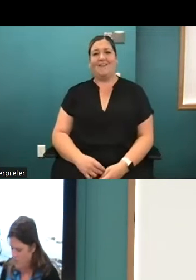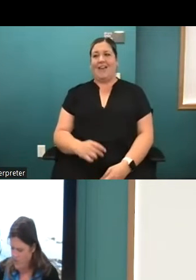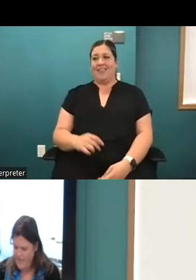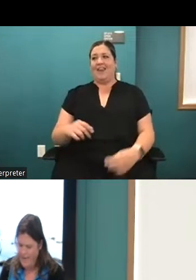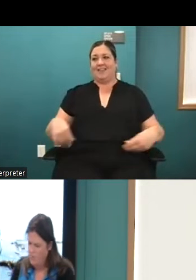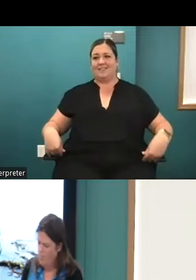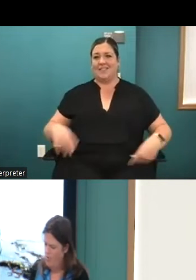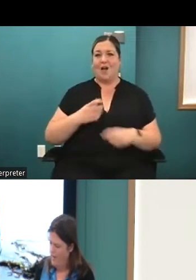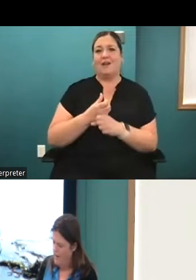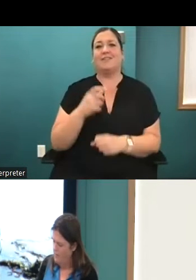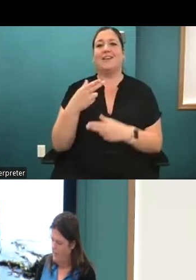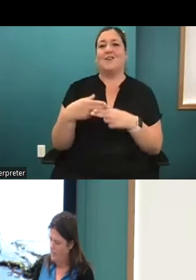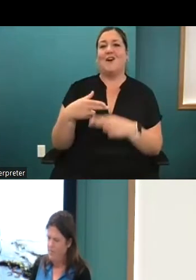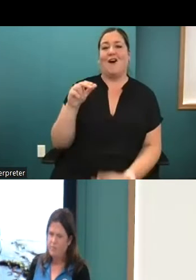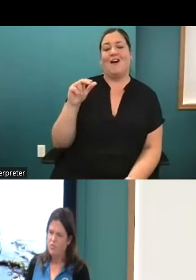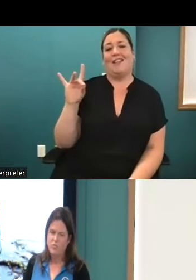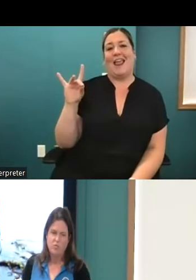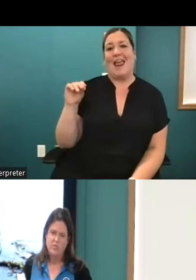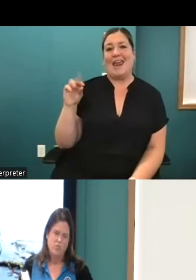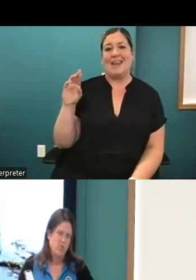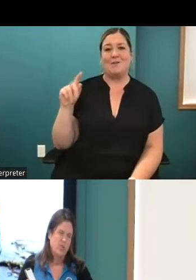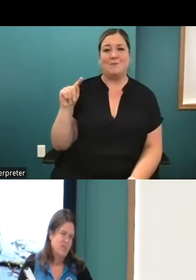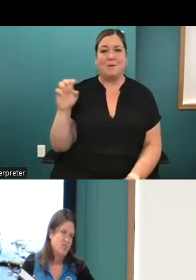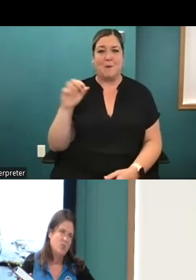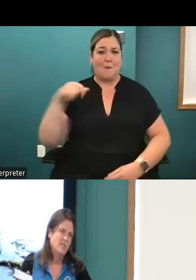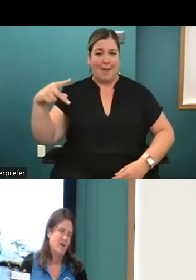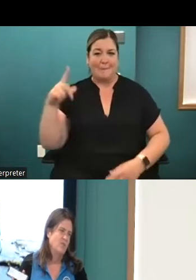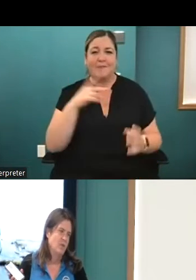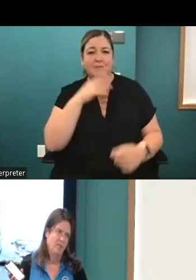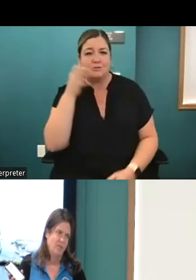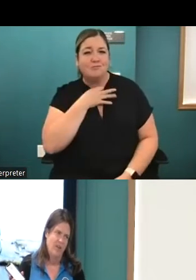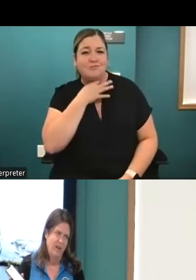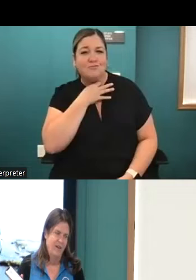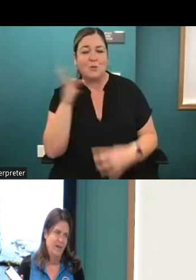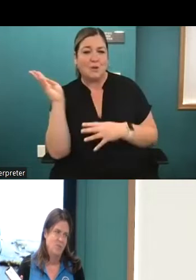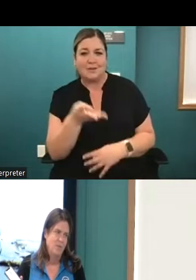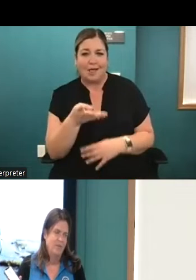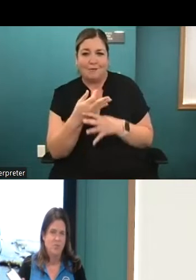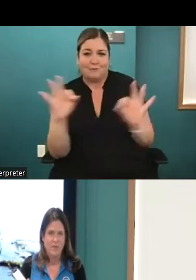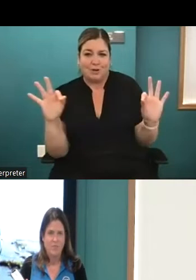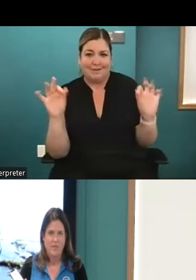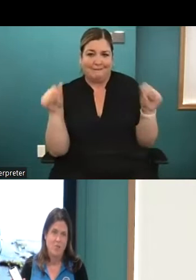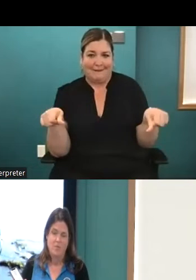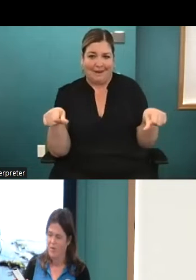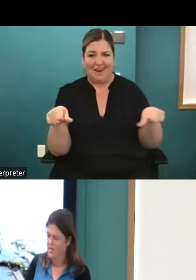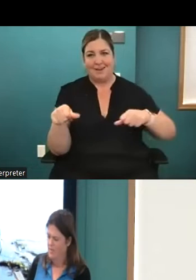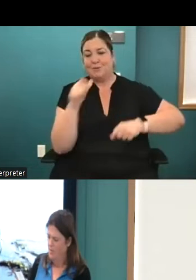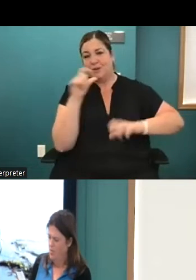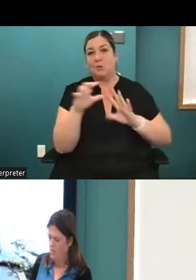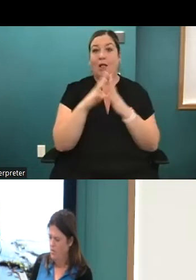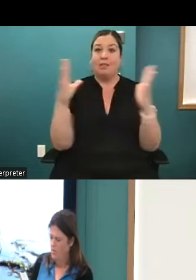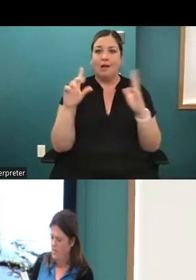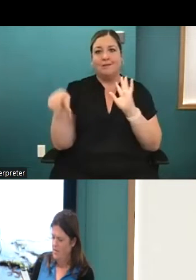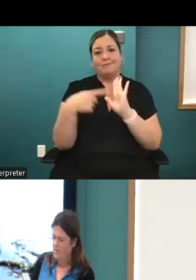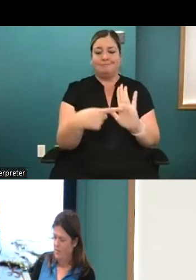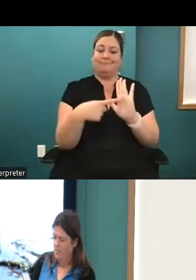So it's called the AV Remote app, and if you have students who use it or you're curious, you can always download it for free. You wouldn't be able to do much with it other than put it in demo